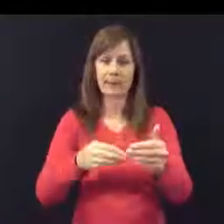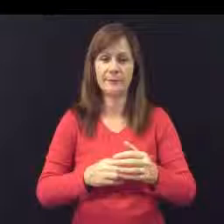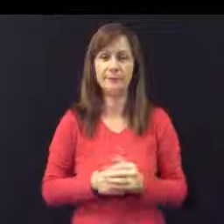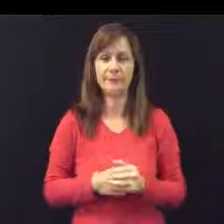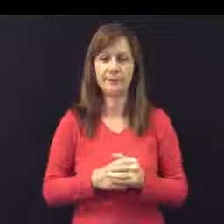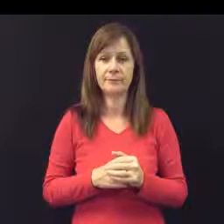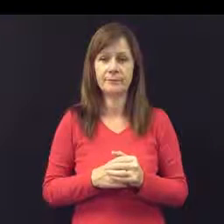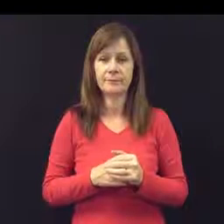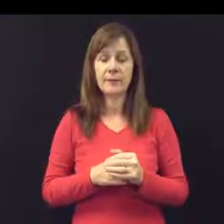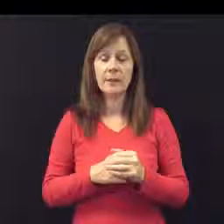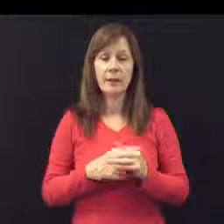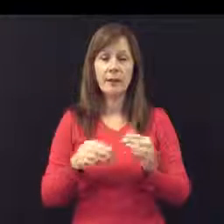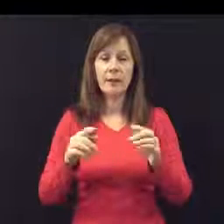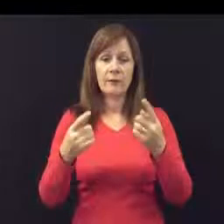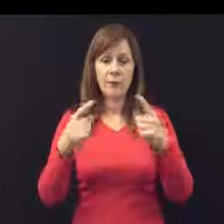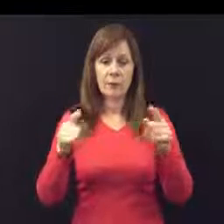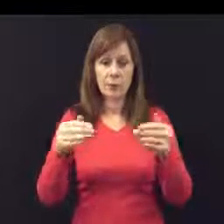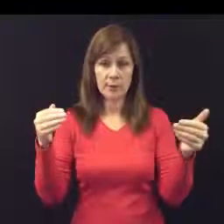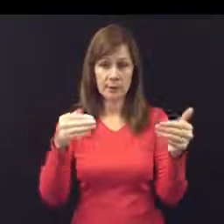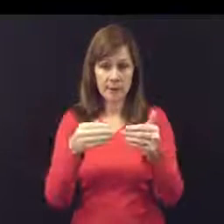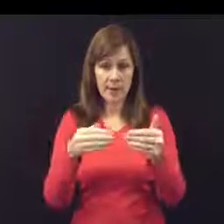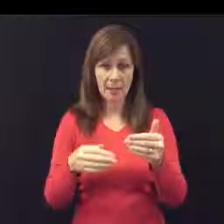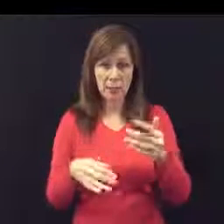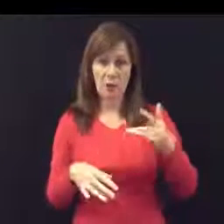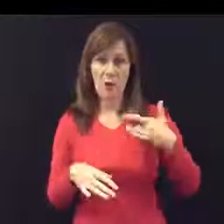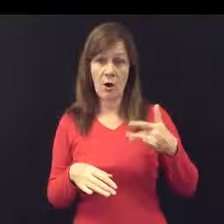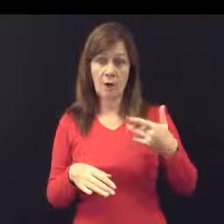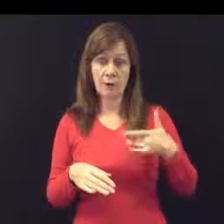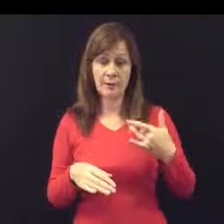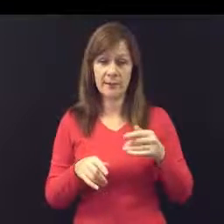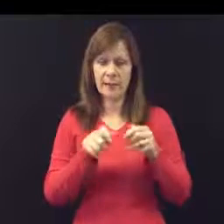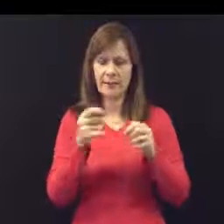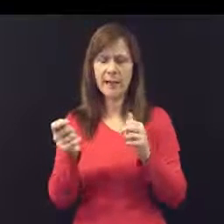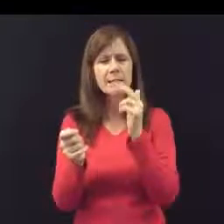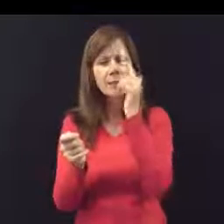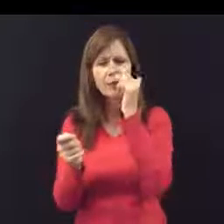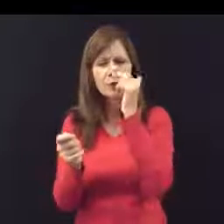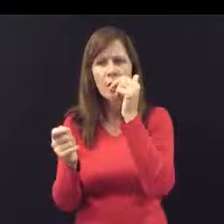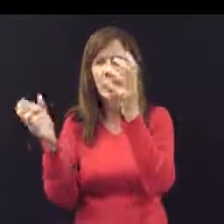playlist. Tap on a song to start playing music from this playlist.